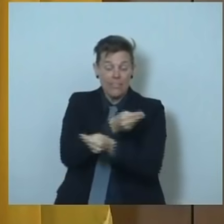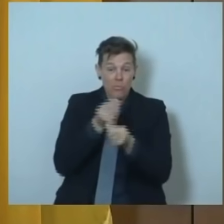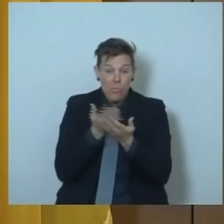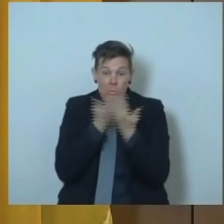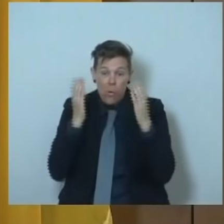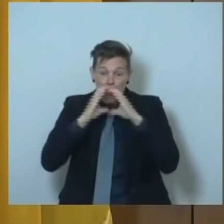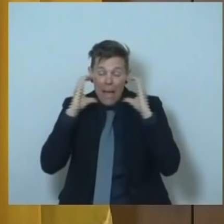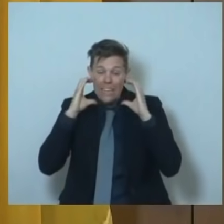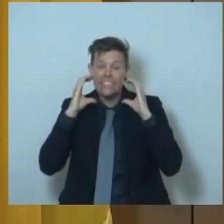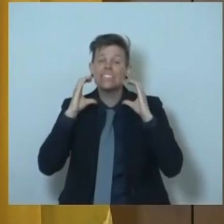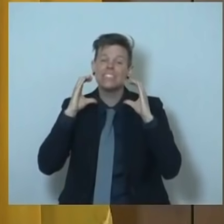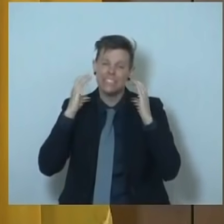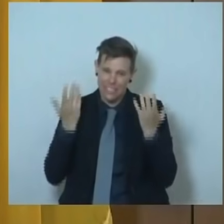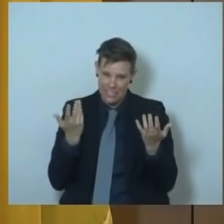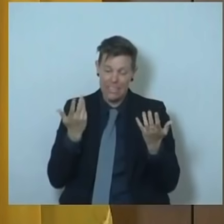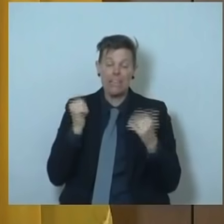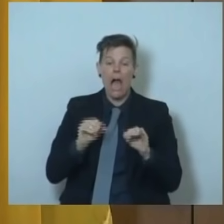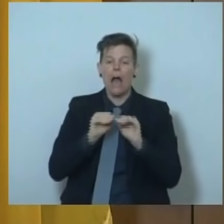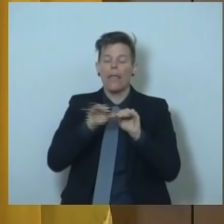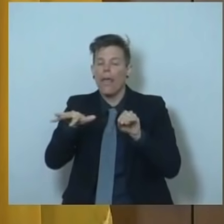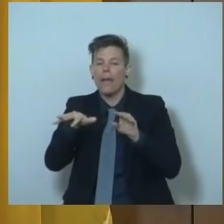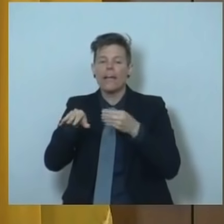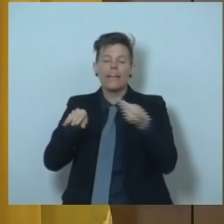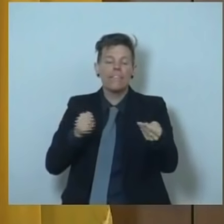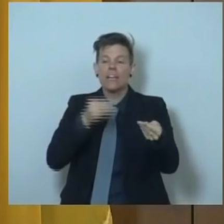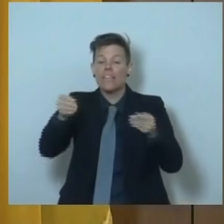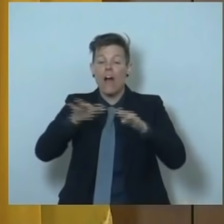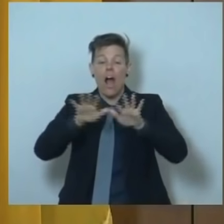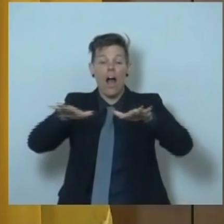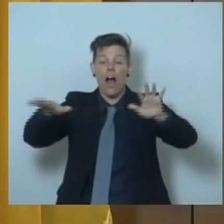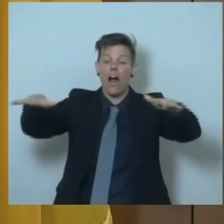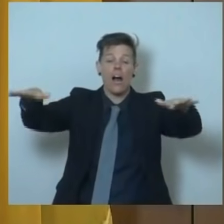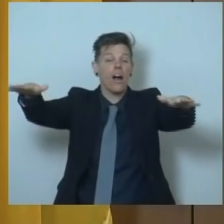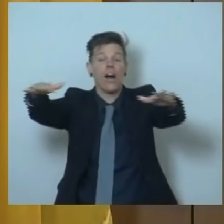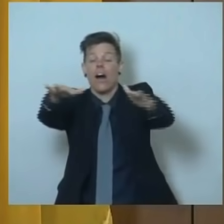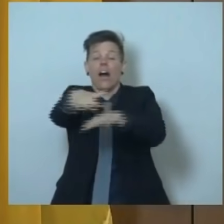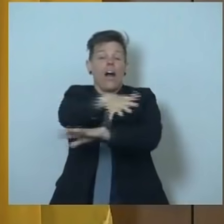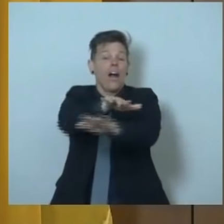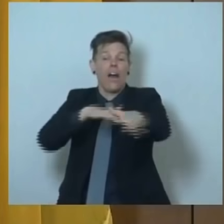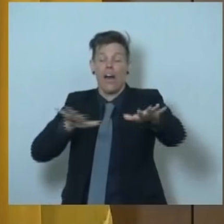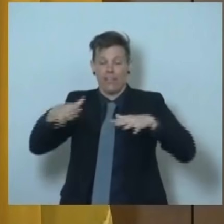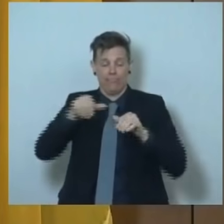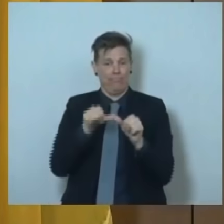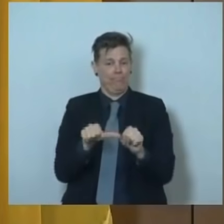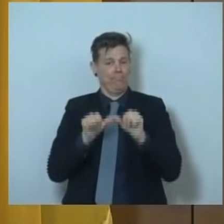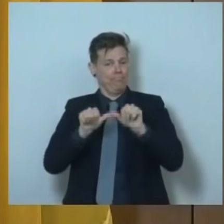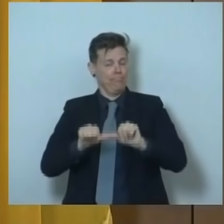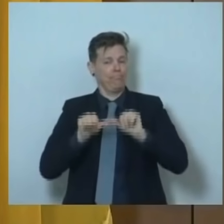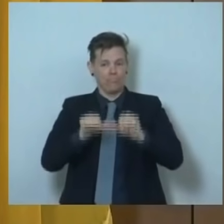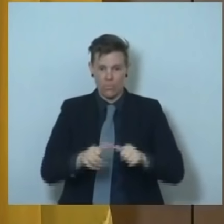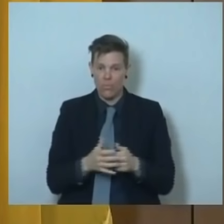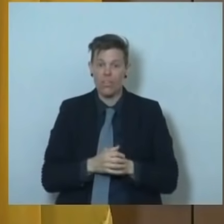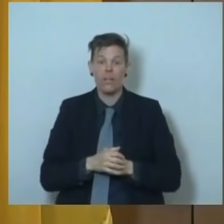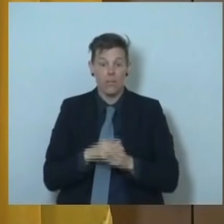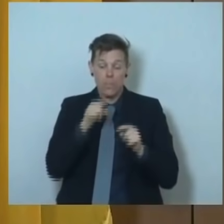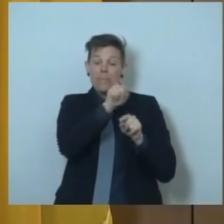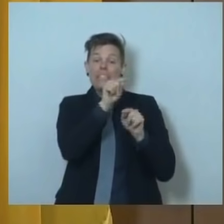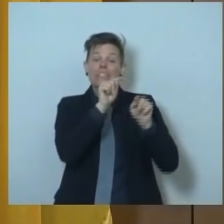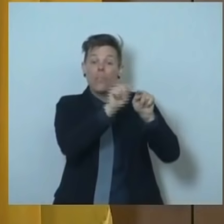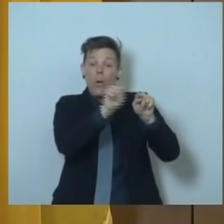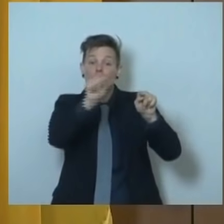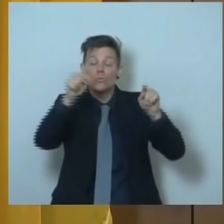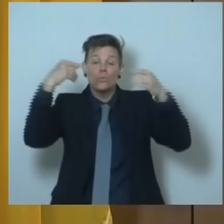potentially increased, in fact, you did, increase the likelihood that they then get the virus. They have